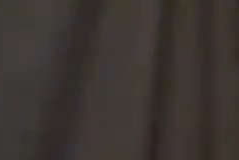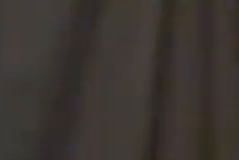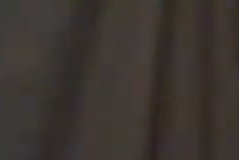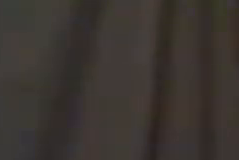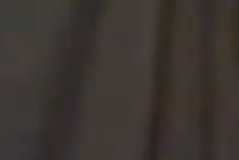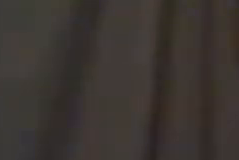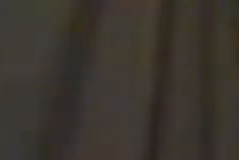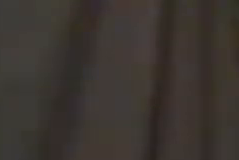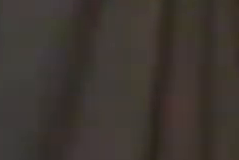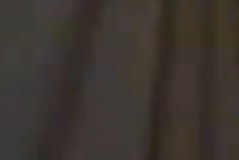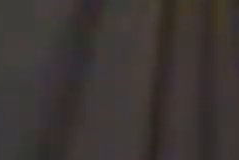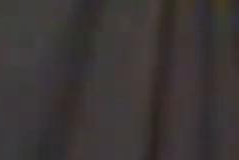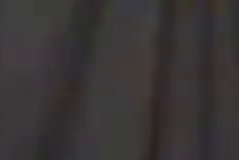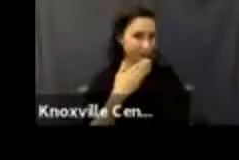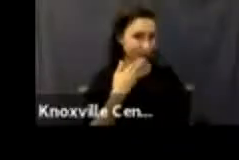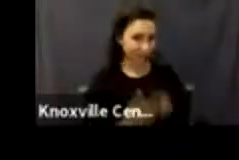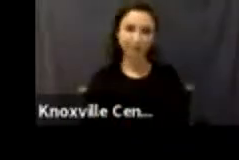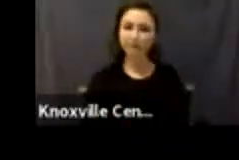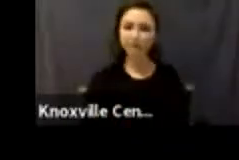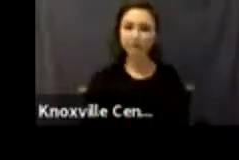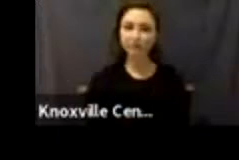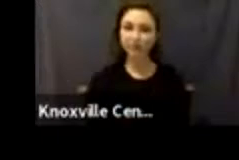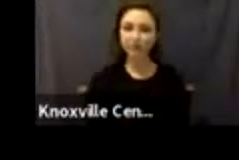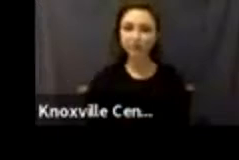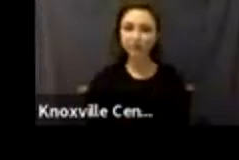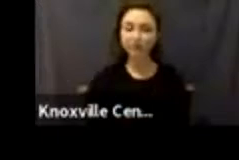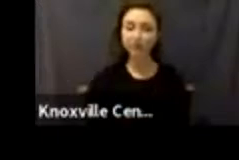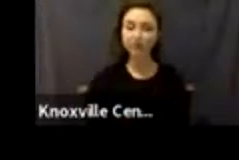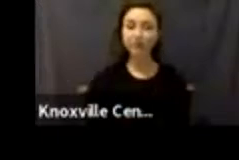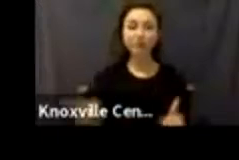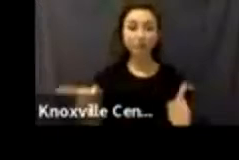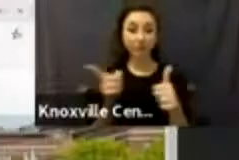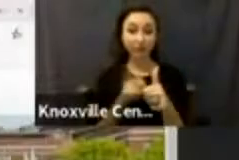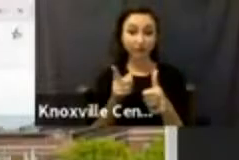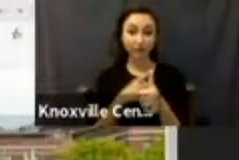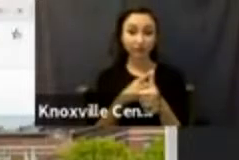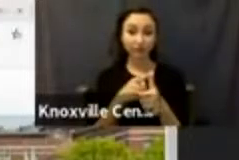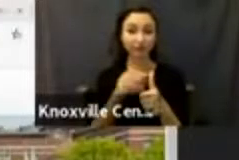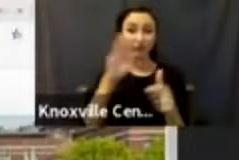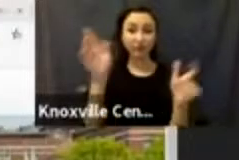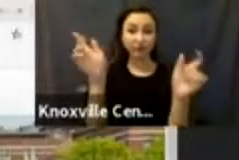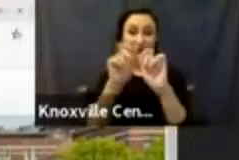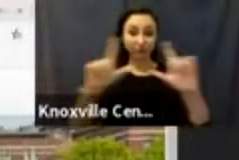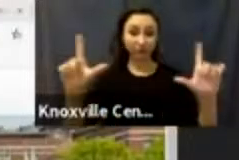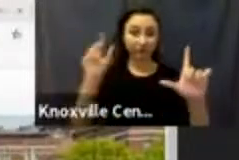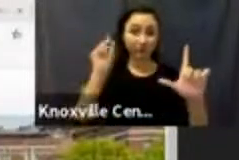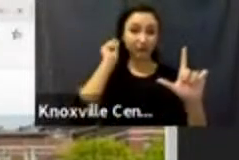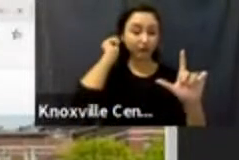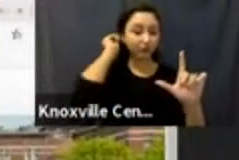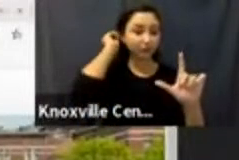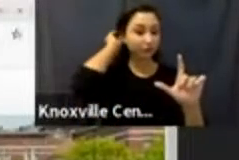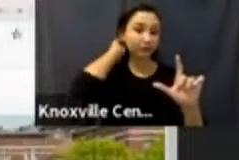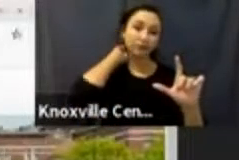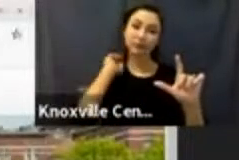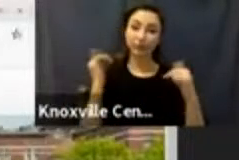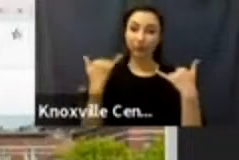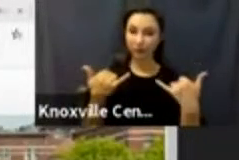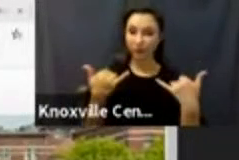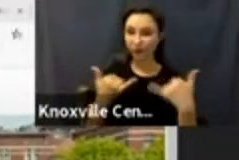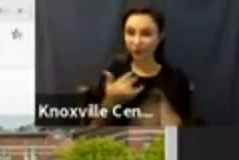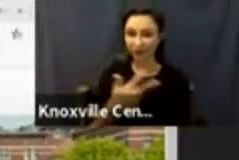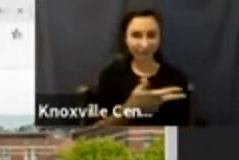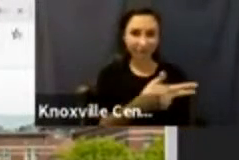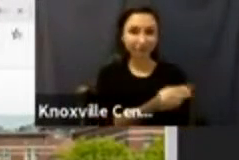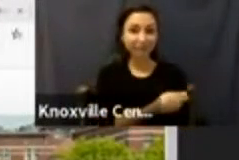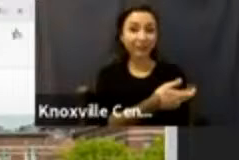I am ready, thank you. So first, we're gonna pull up, since we're now in vaccination land, we're